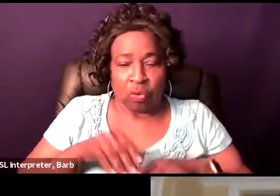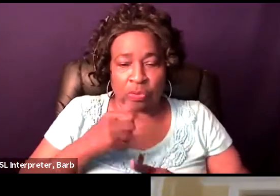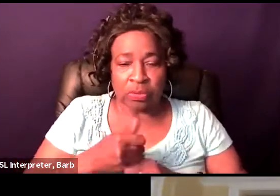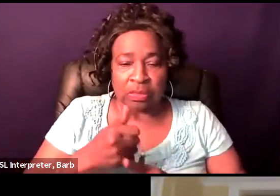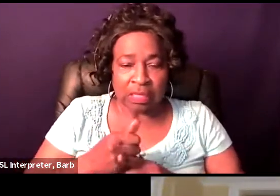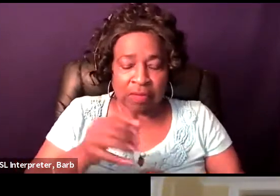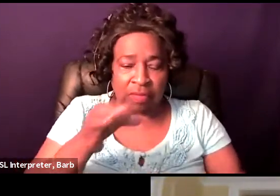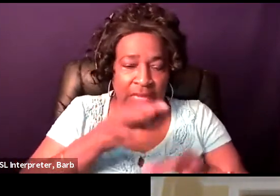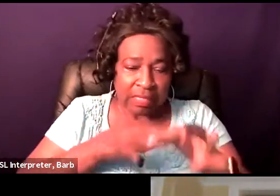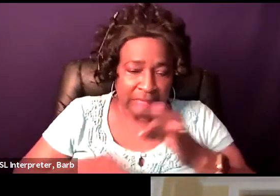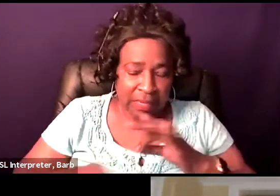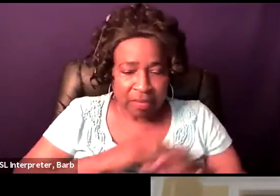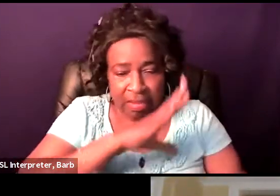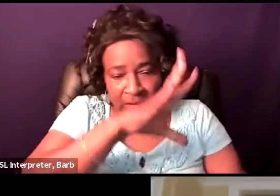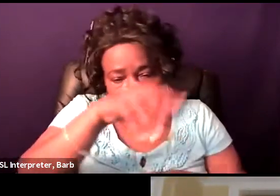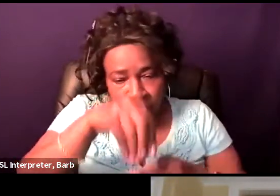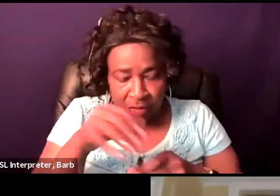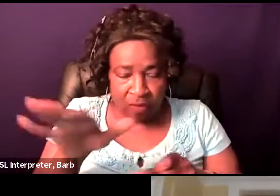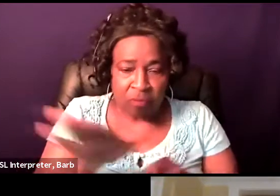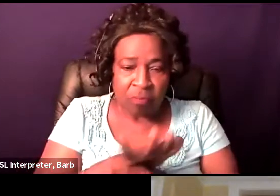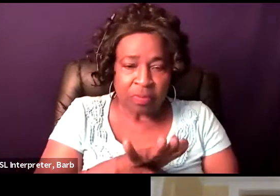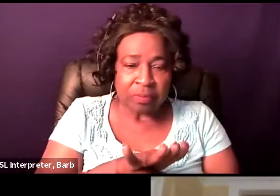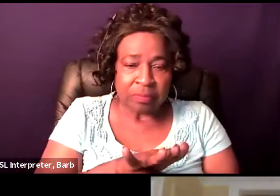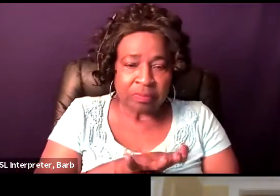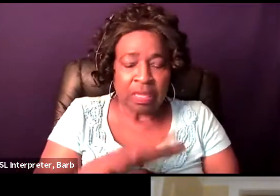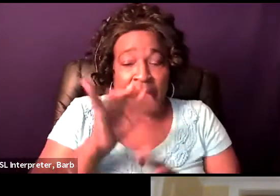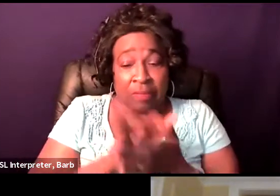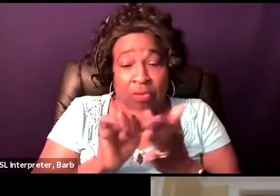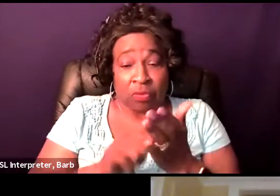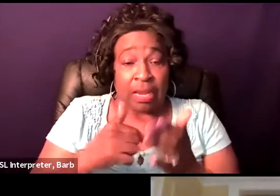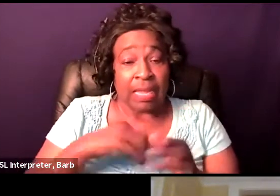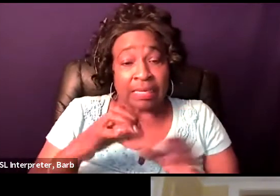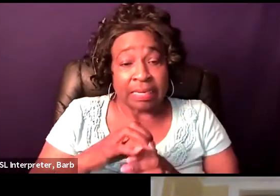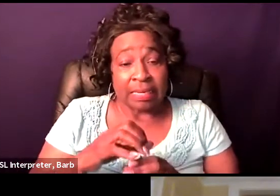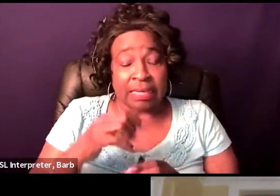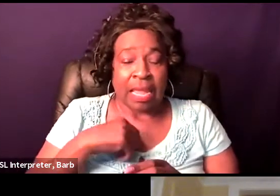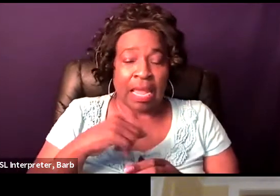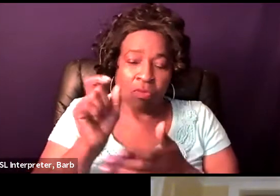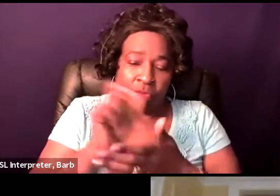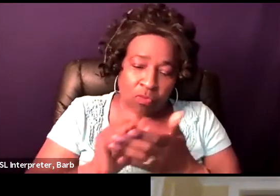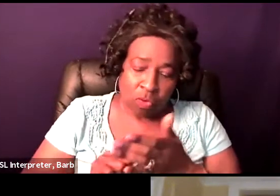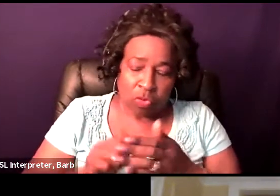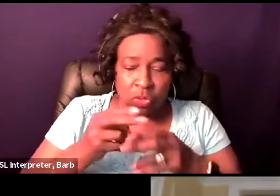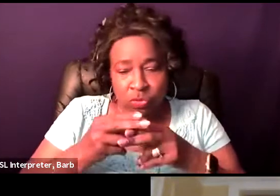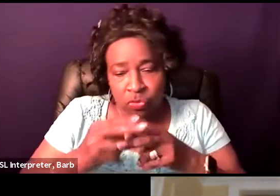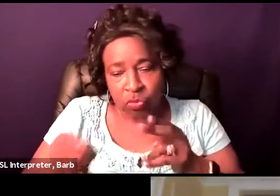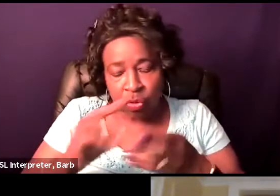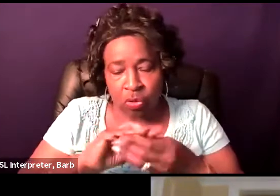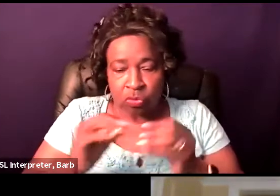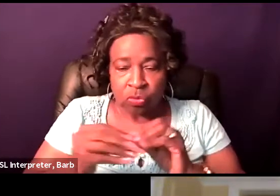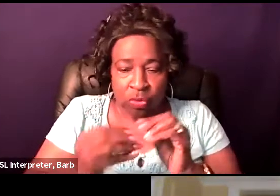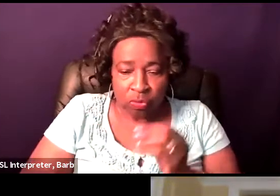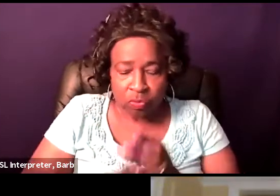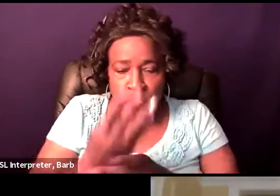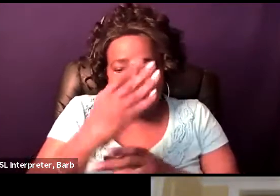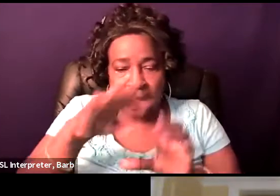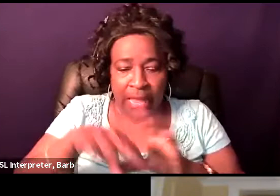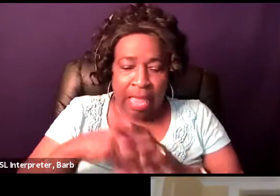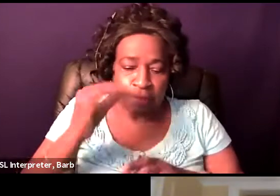than engaging fully, right? And so that's what I did. I essentially wrote a short story that grew out of that research